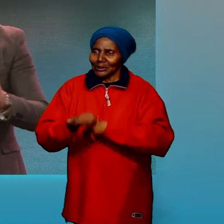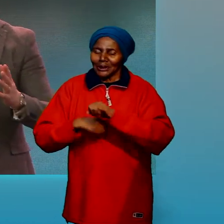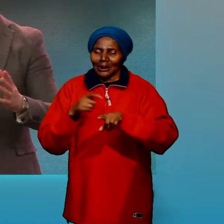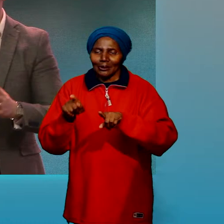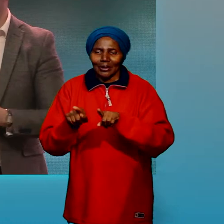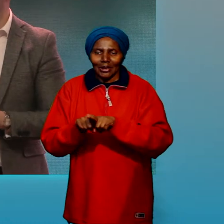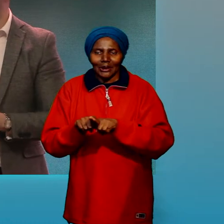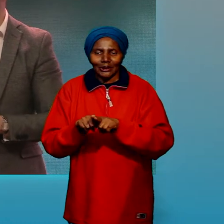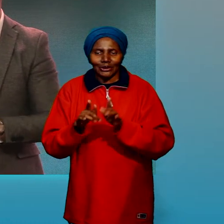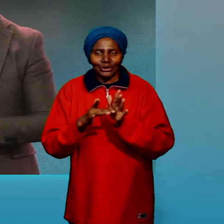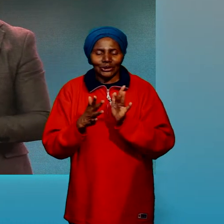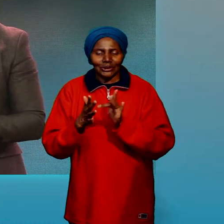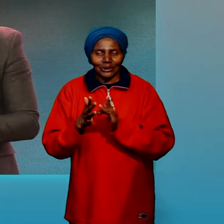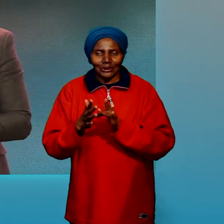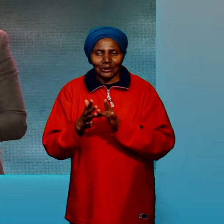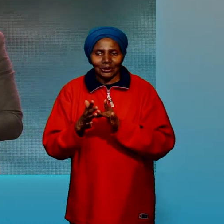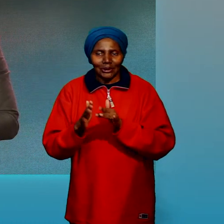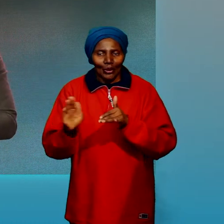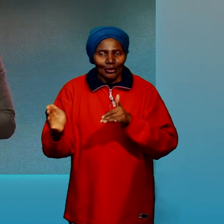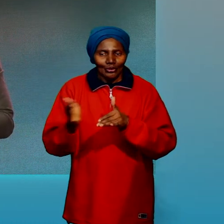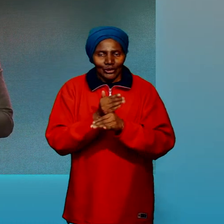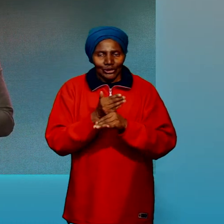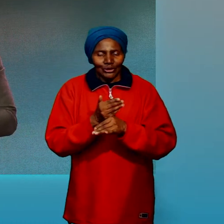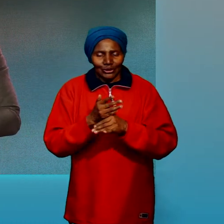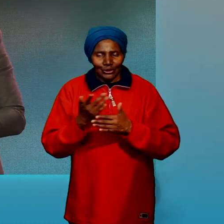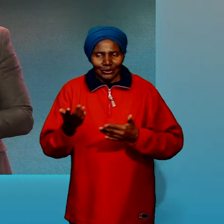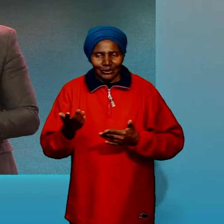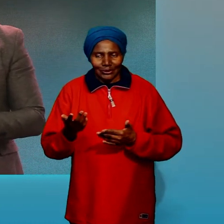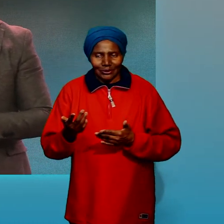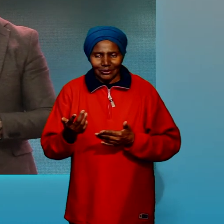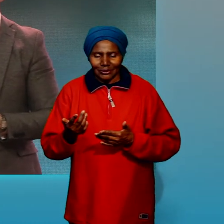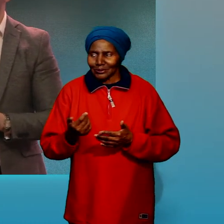I have only really two questions.